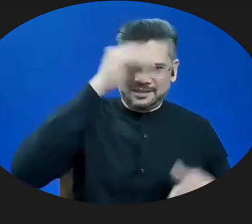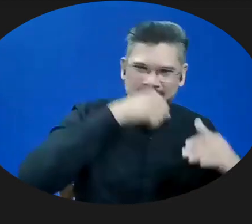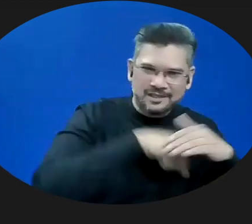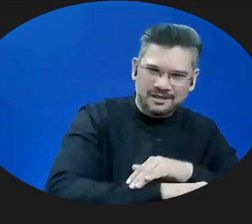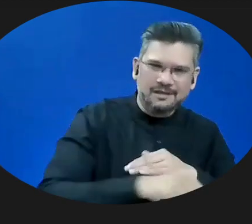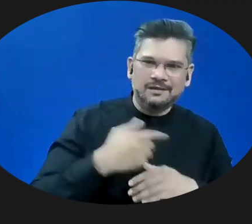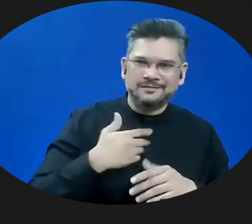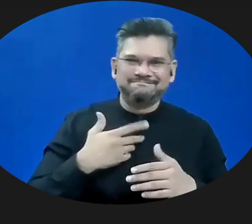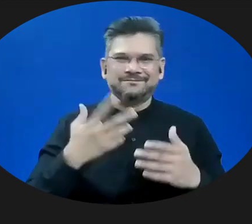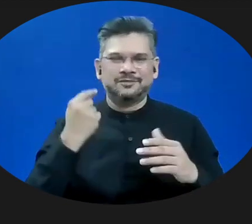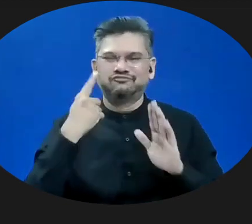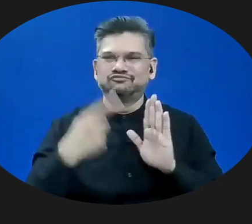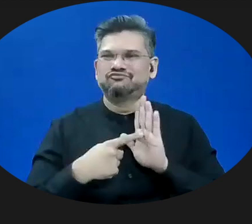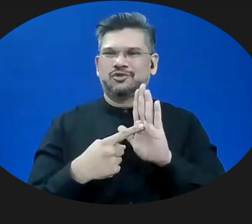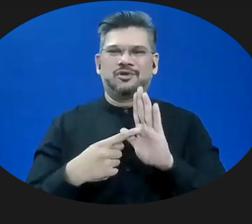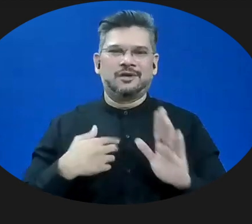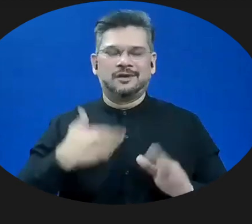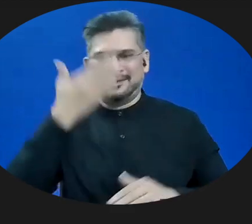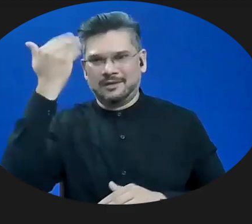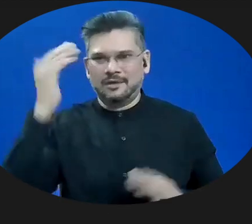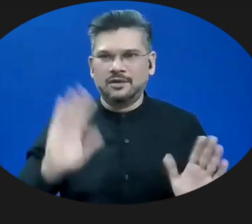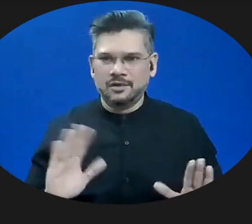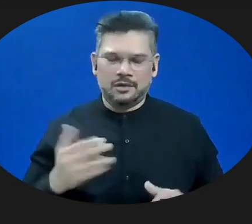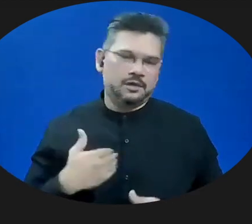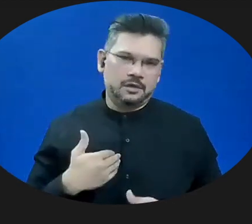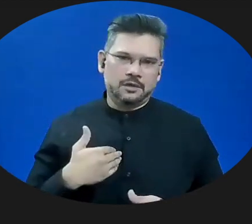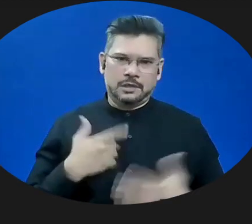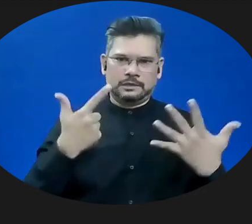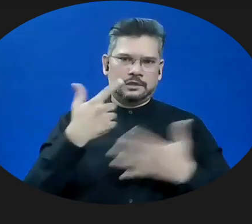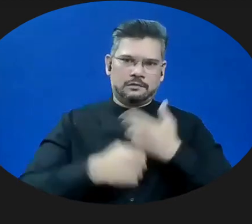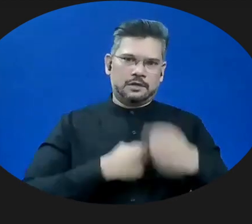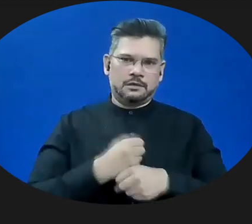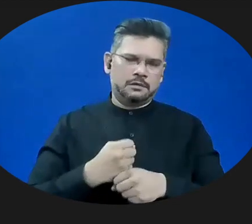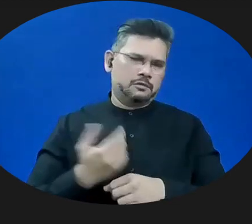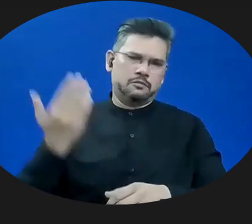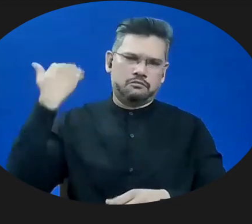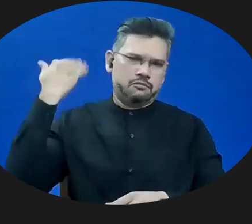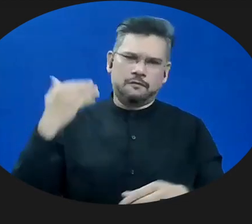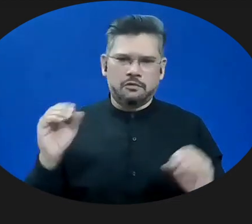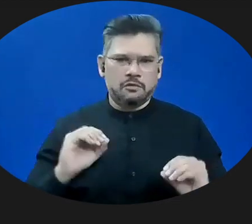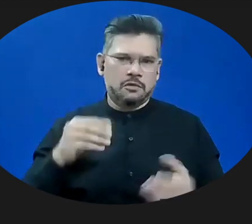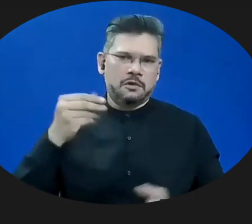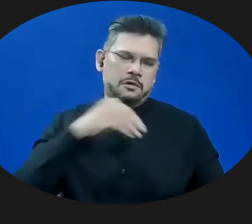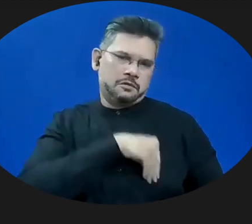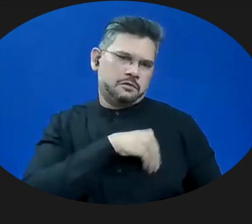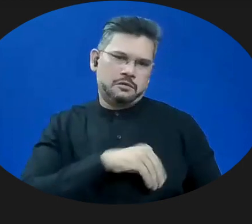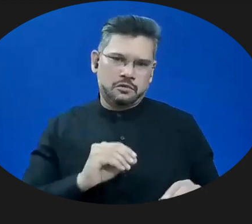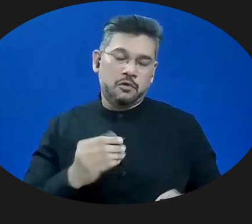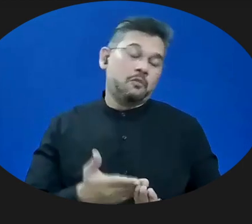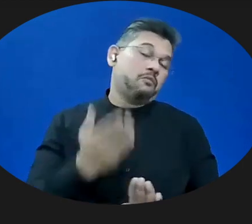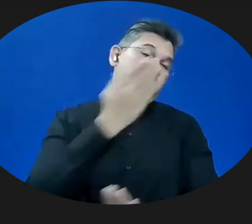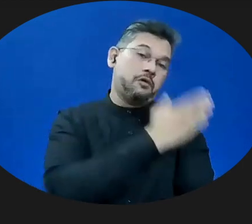I have no income. I used to make about $100,000 Sing per year before